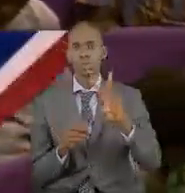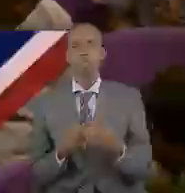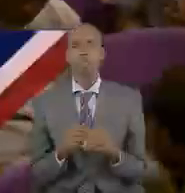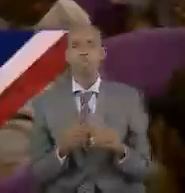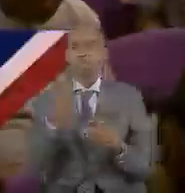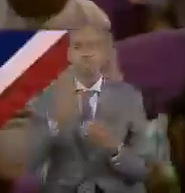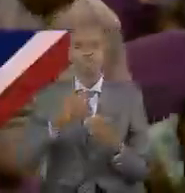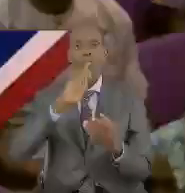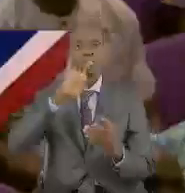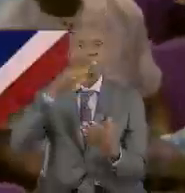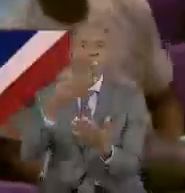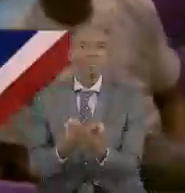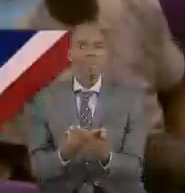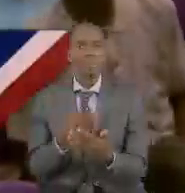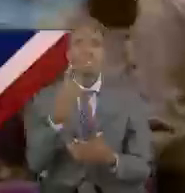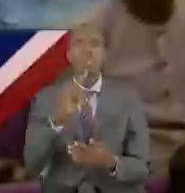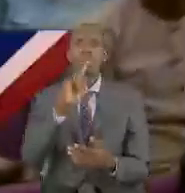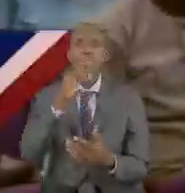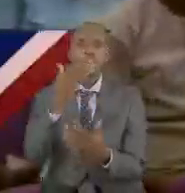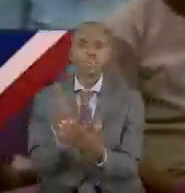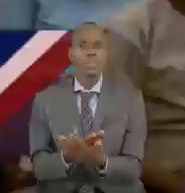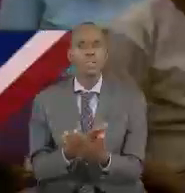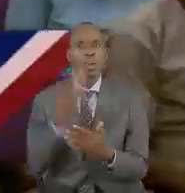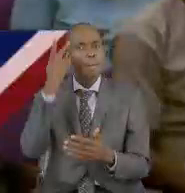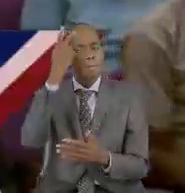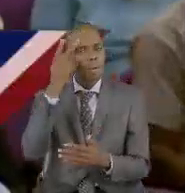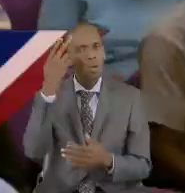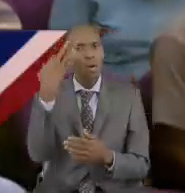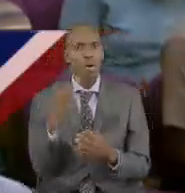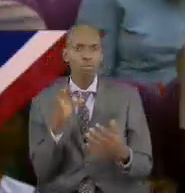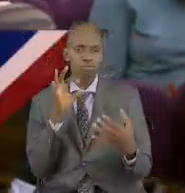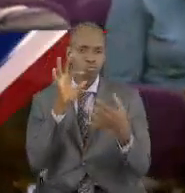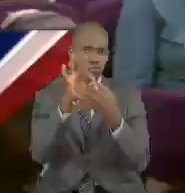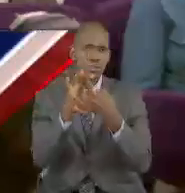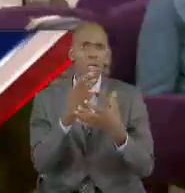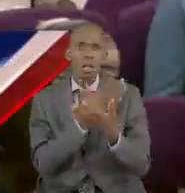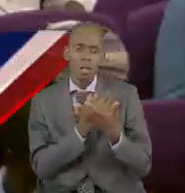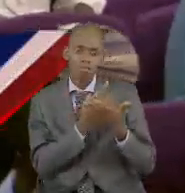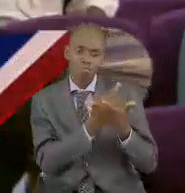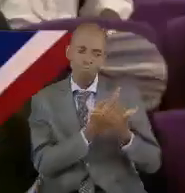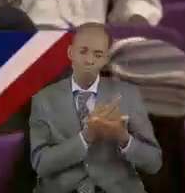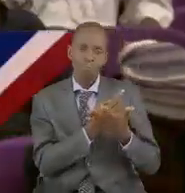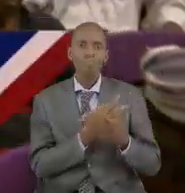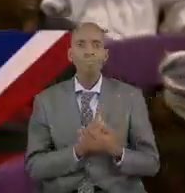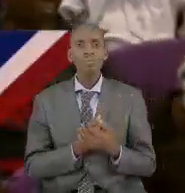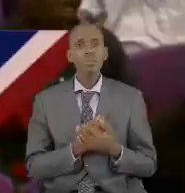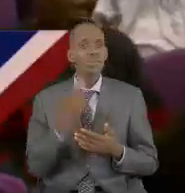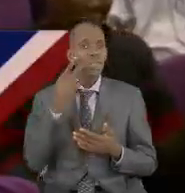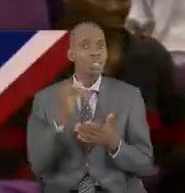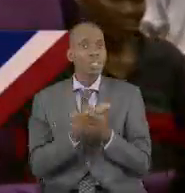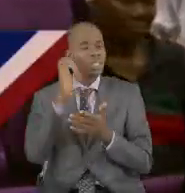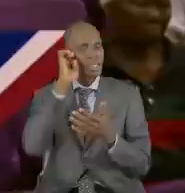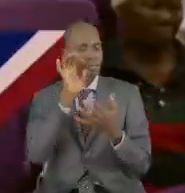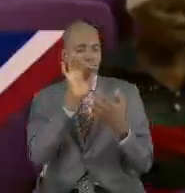evident purpose of connection and consultation. It said he connected